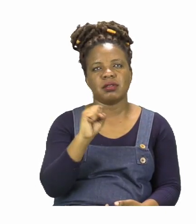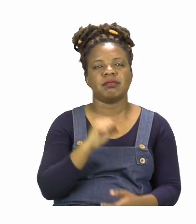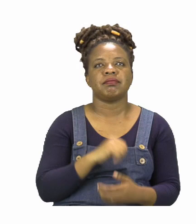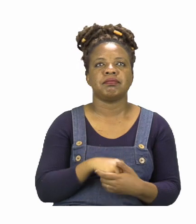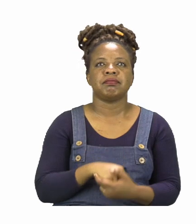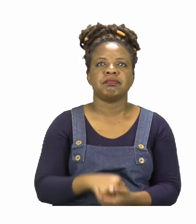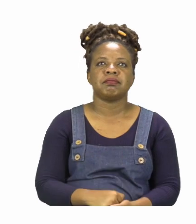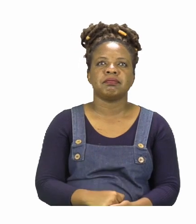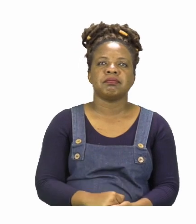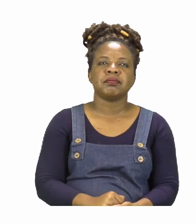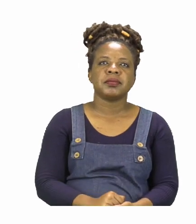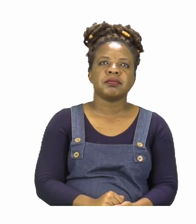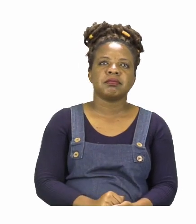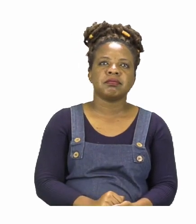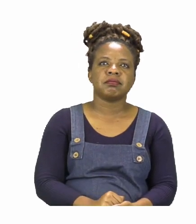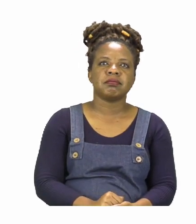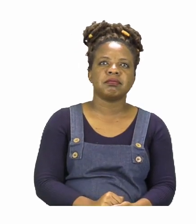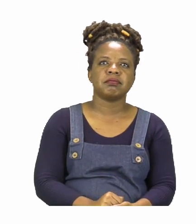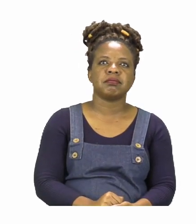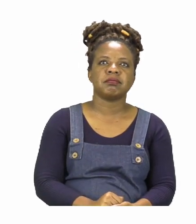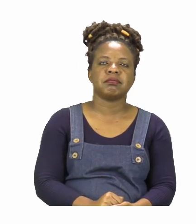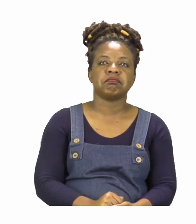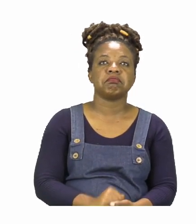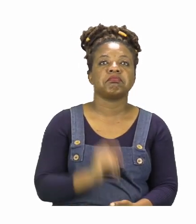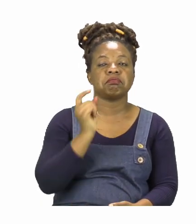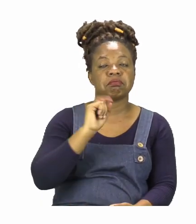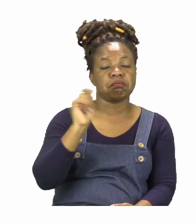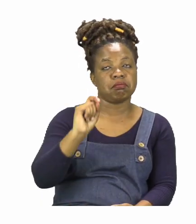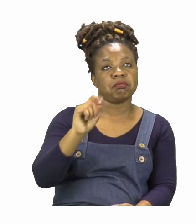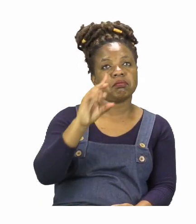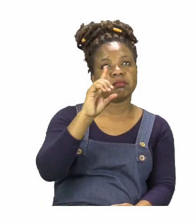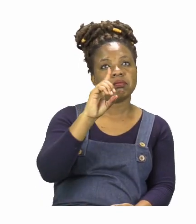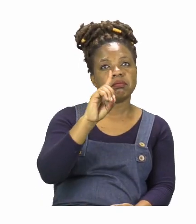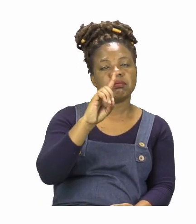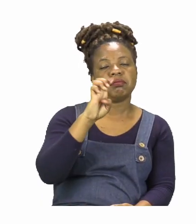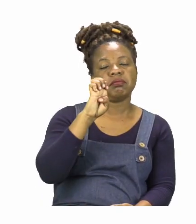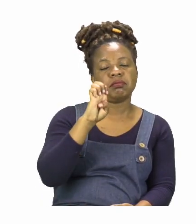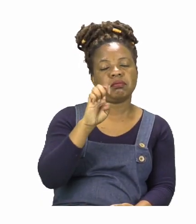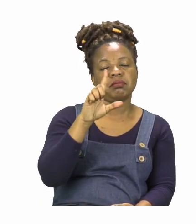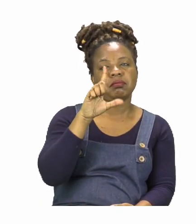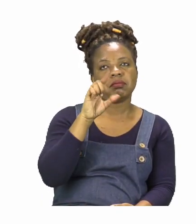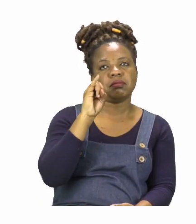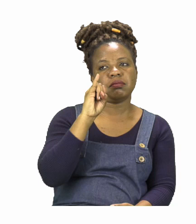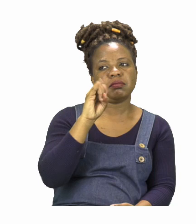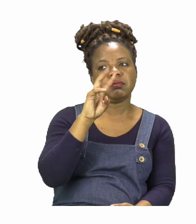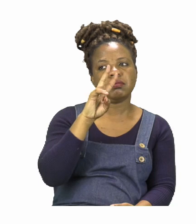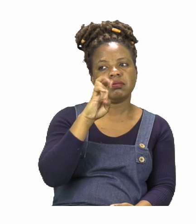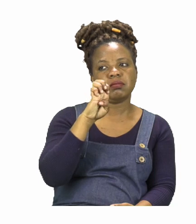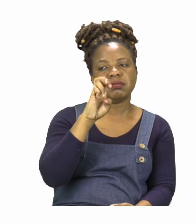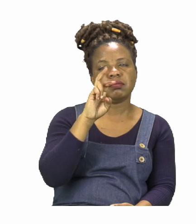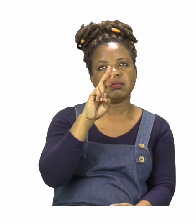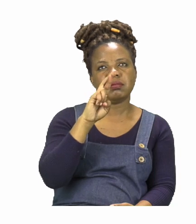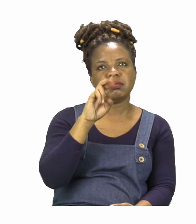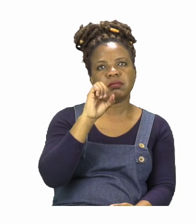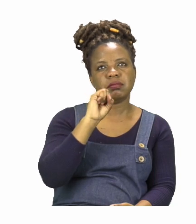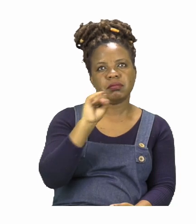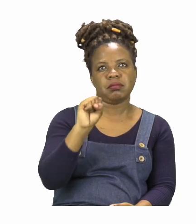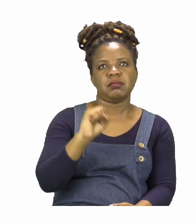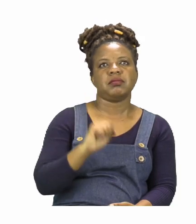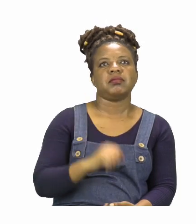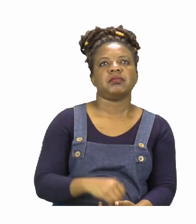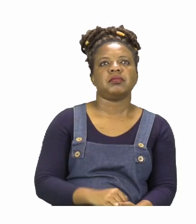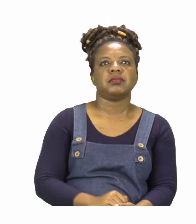sentence. He delivers letters to all the people in the neighborhood